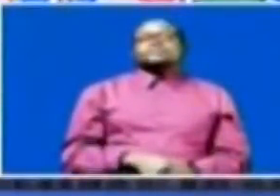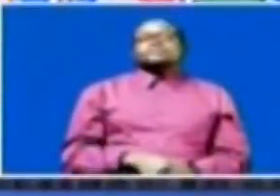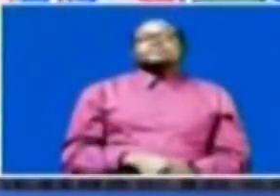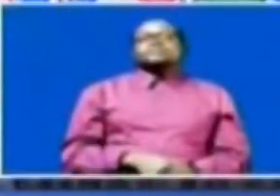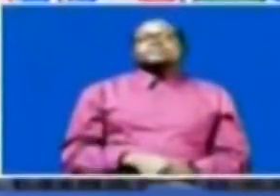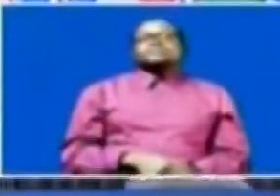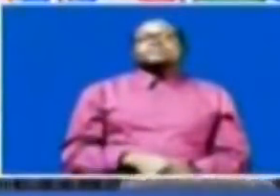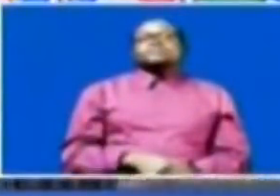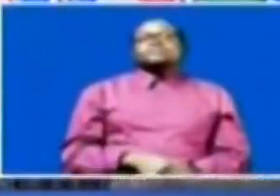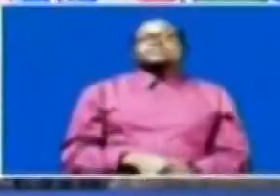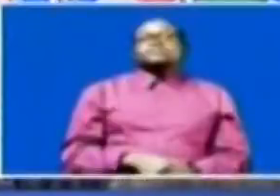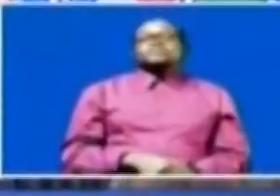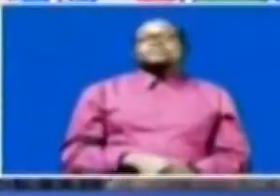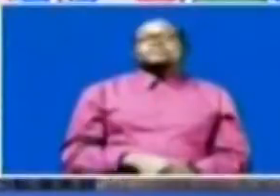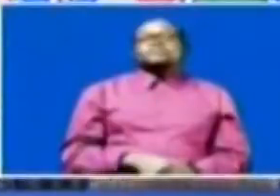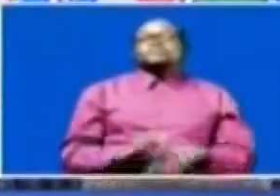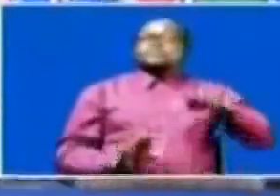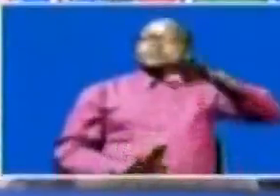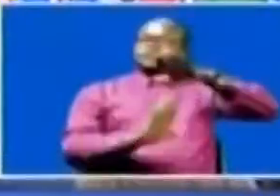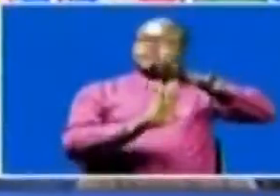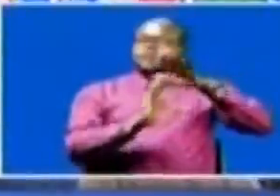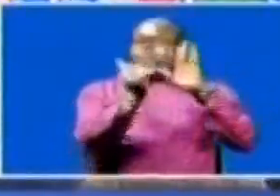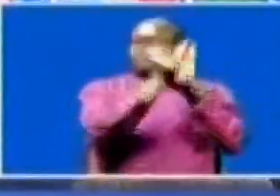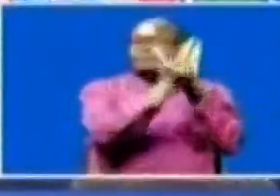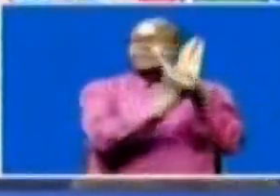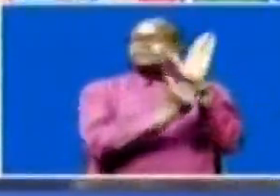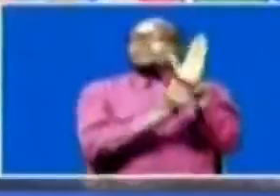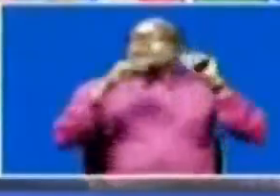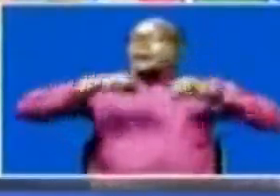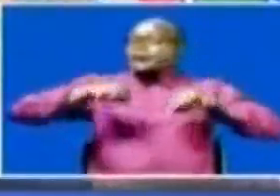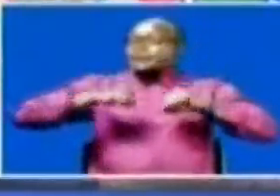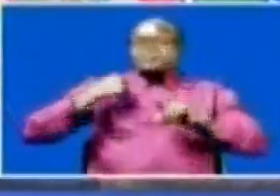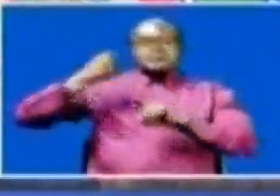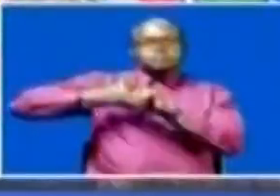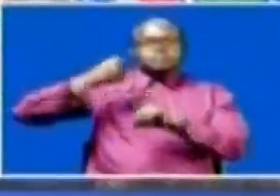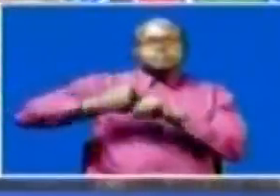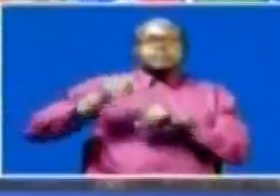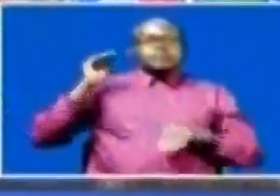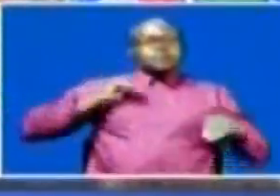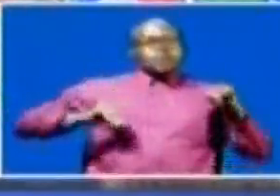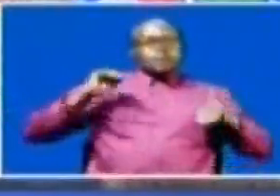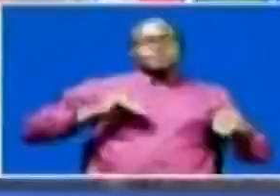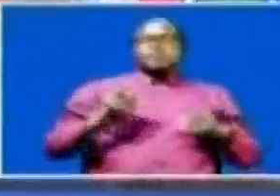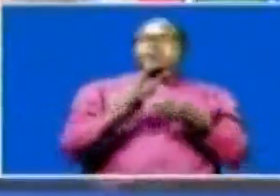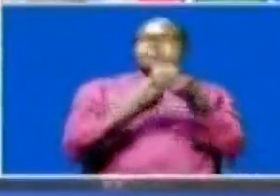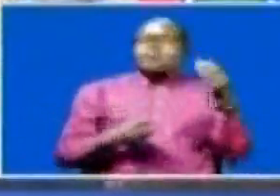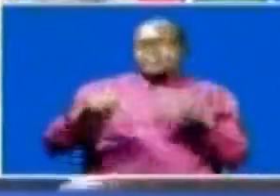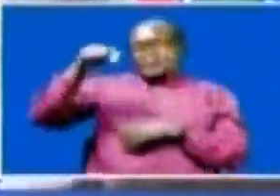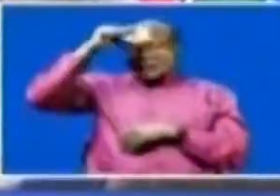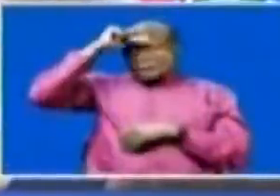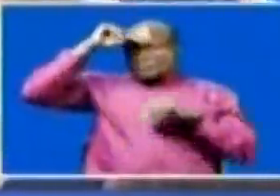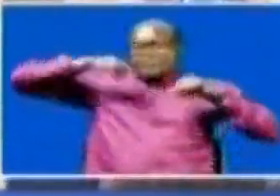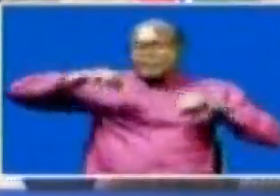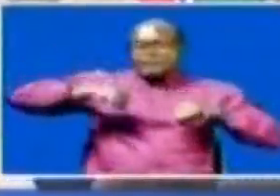Minister of the United Kingdom. Top on their joint agreement was the fight against corruption, and both governments agreed